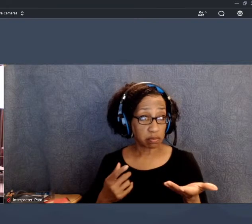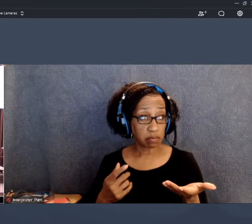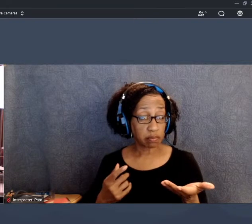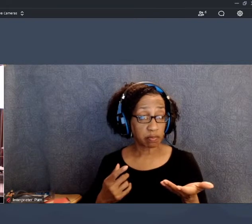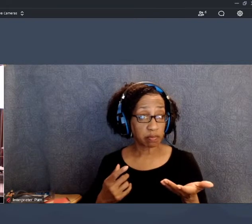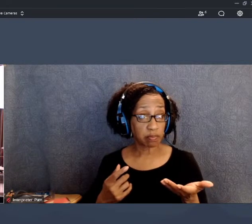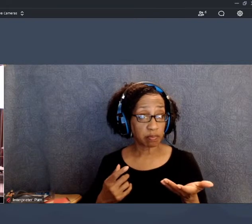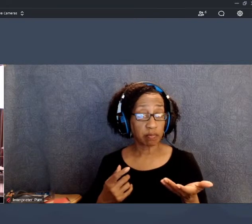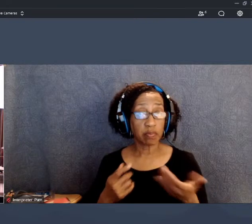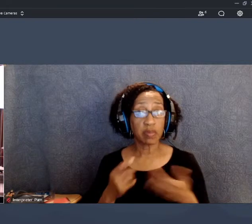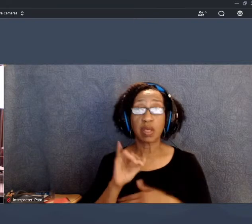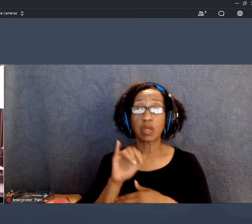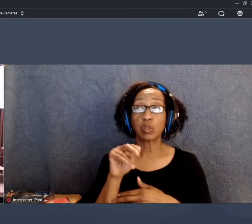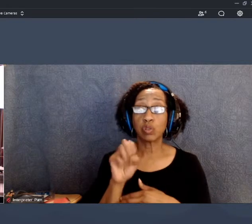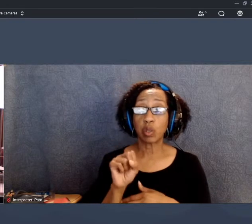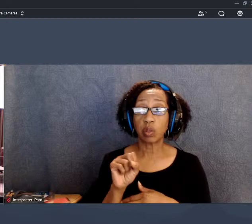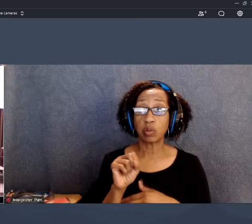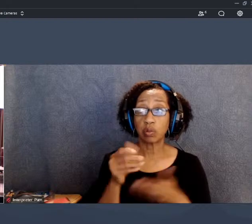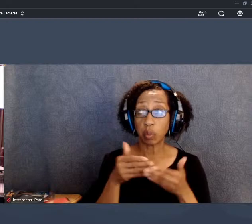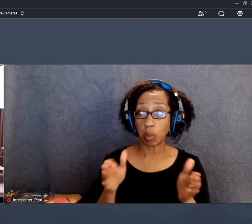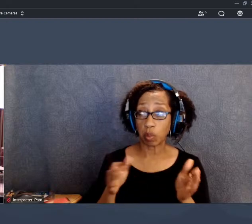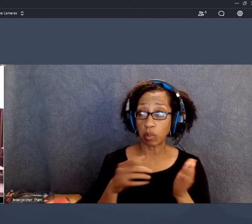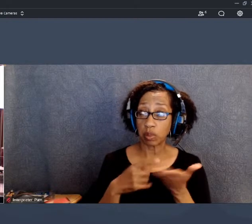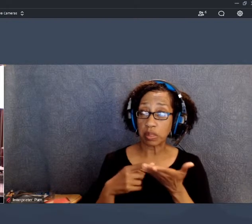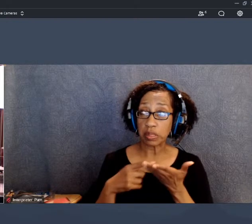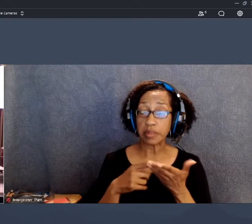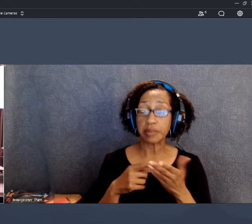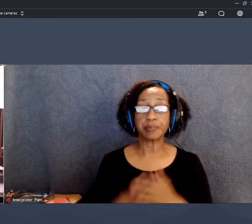Councilman Jones, open discussion.